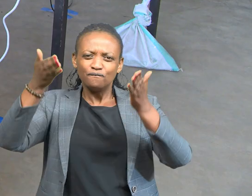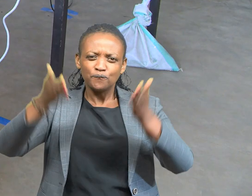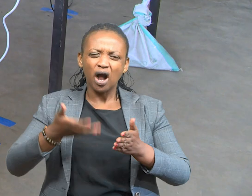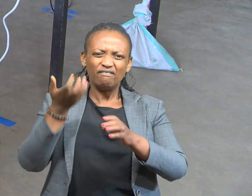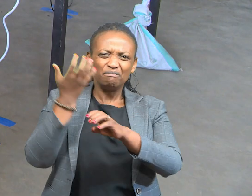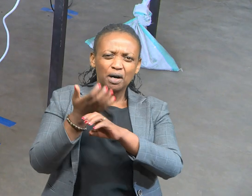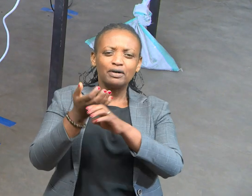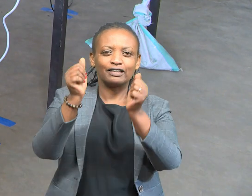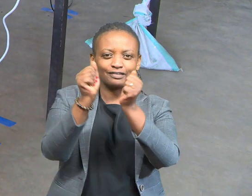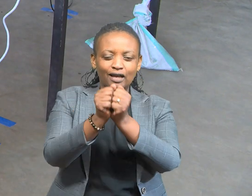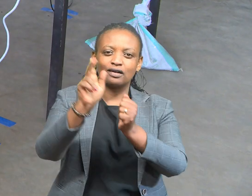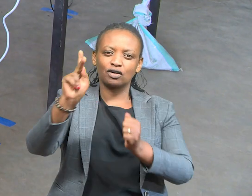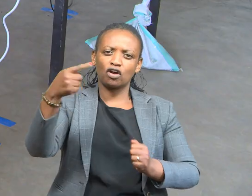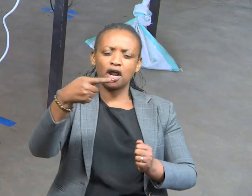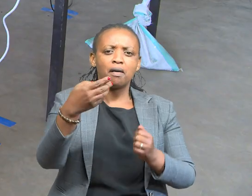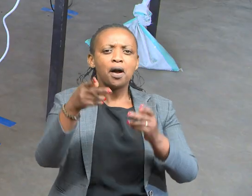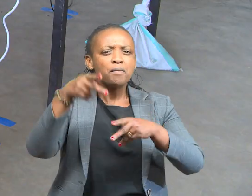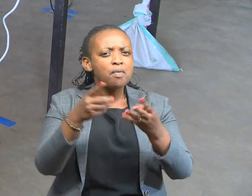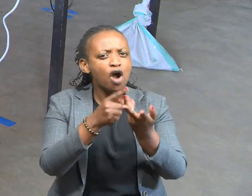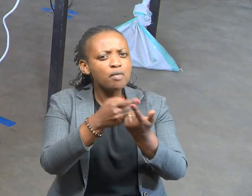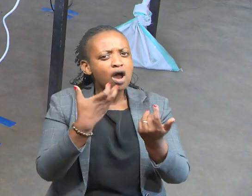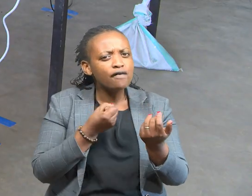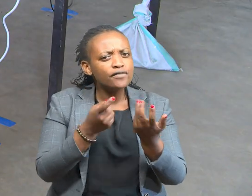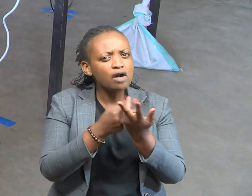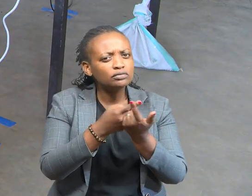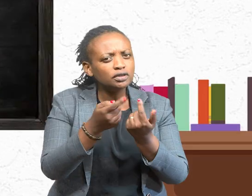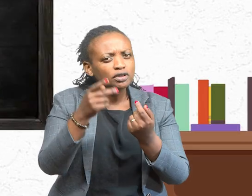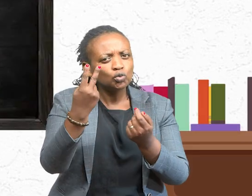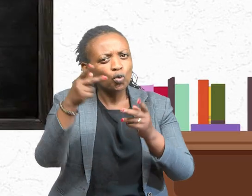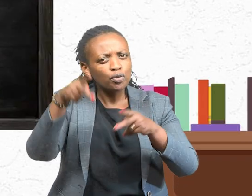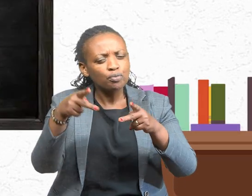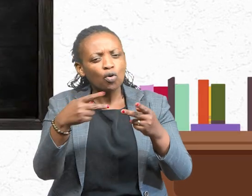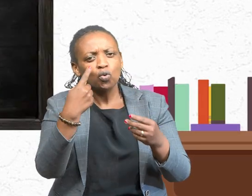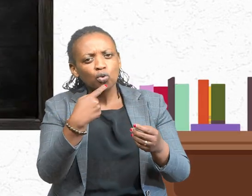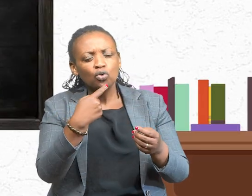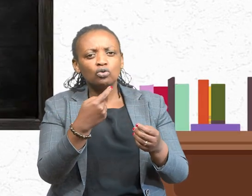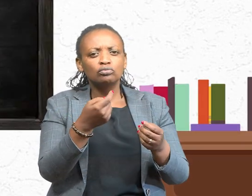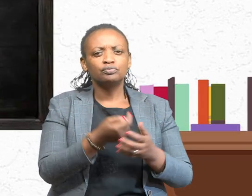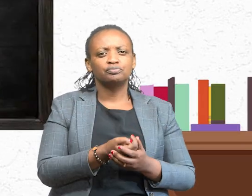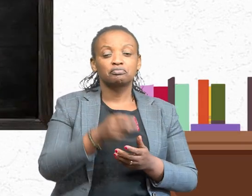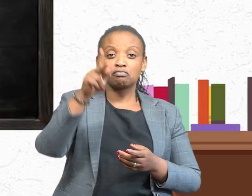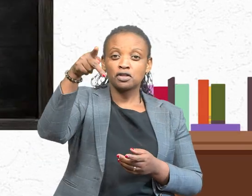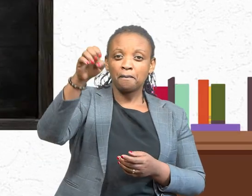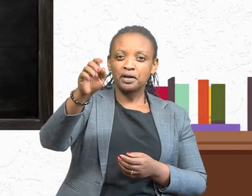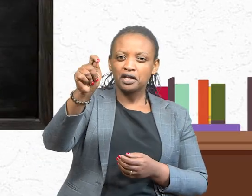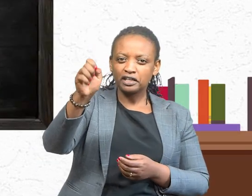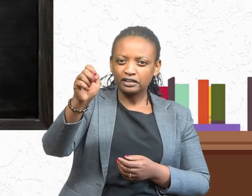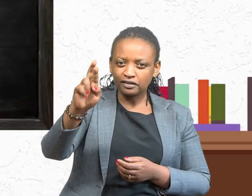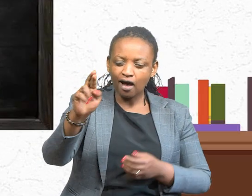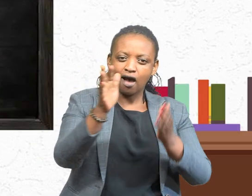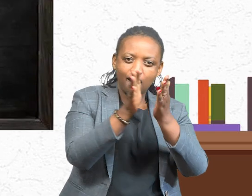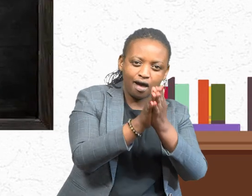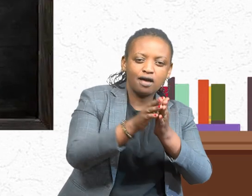full of stones of 10 kilograms. How many people do we have here? Who and who?